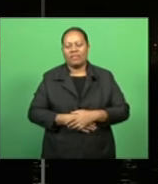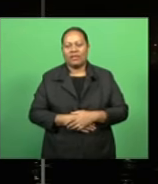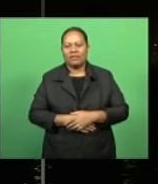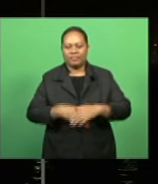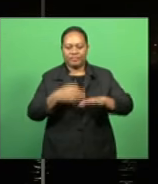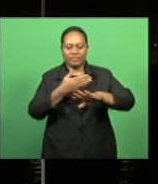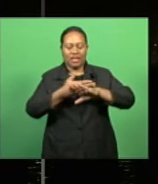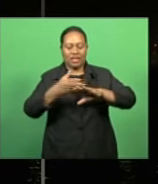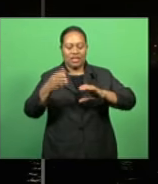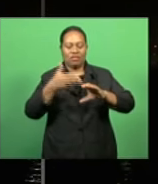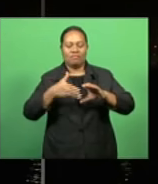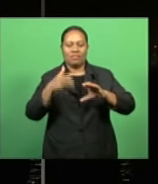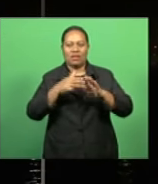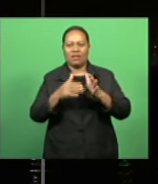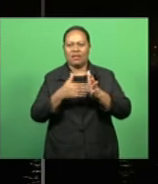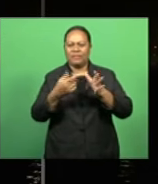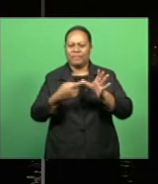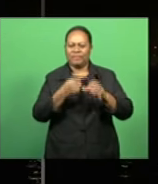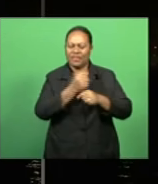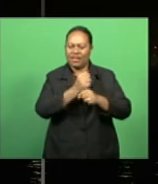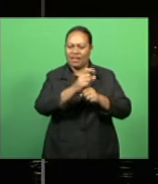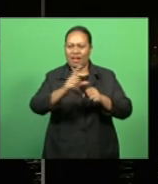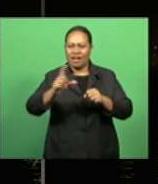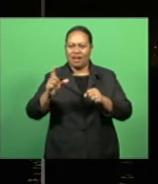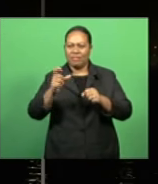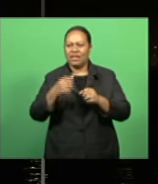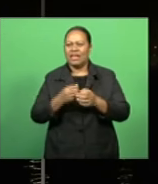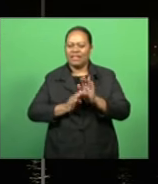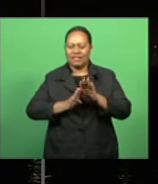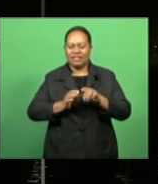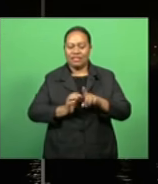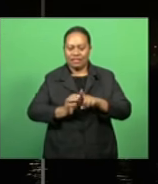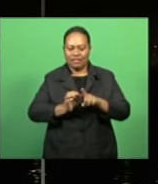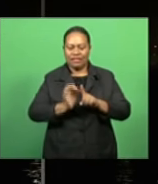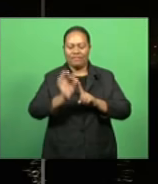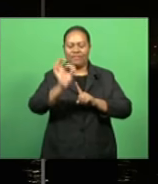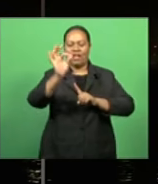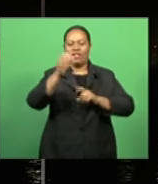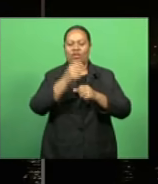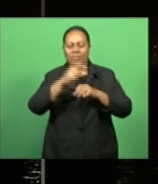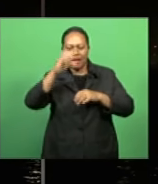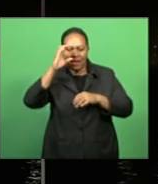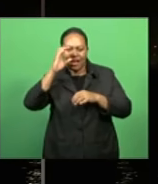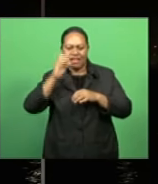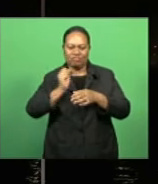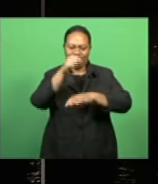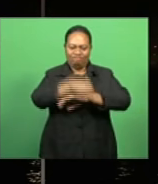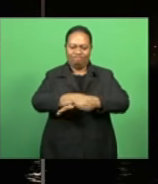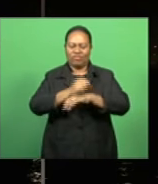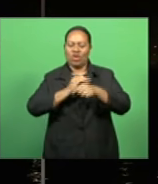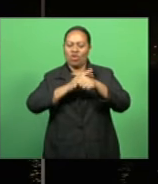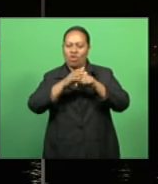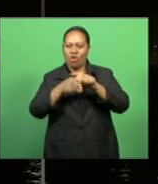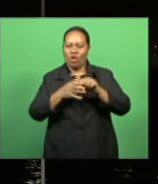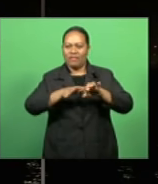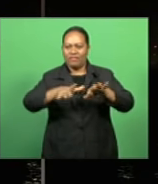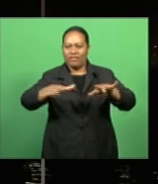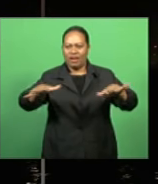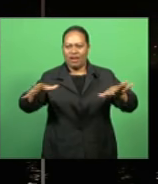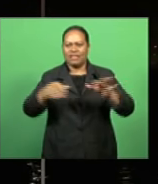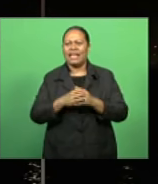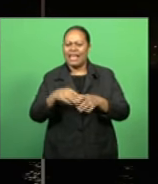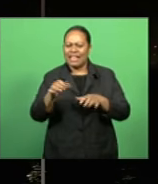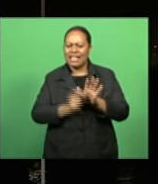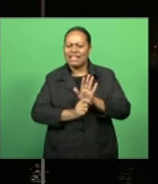A new media and augmented reality company has developed glasses to help the fight against coronavirus. The device can take a